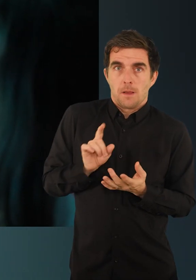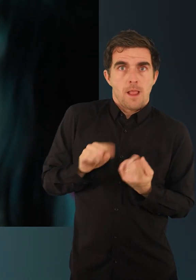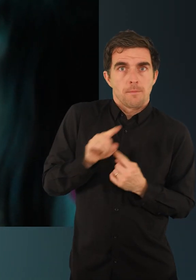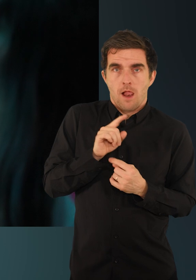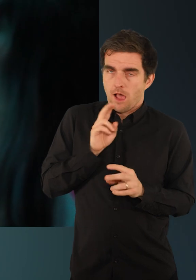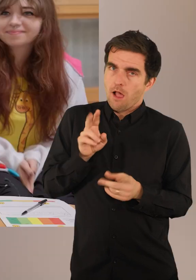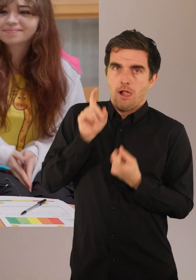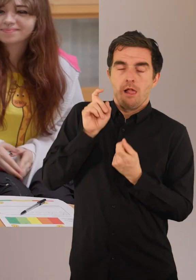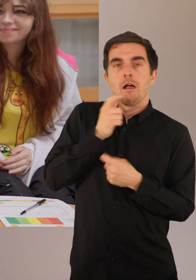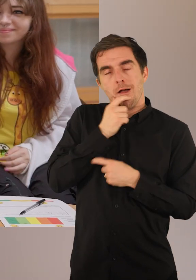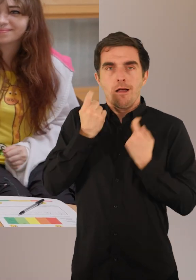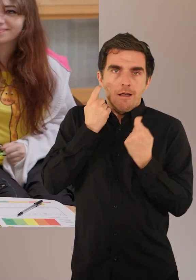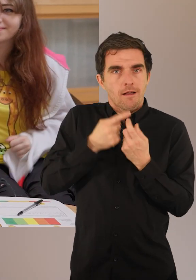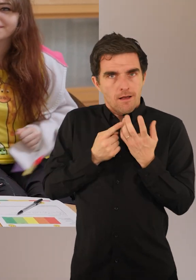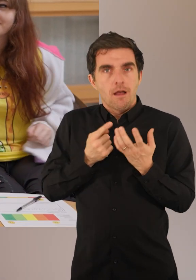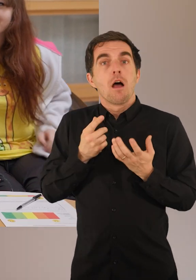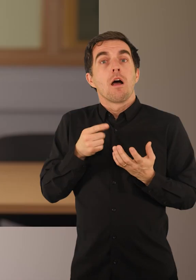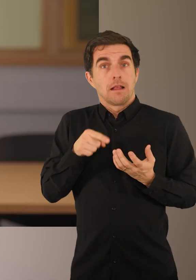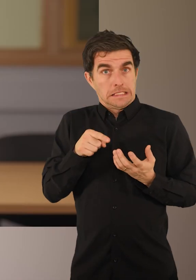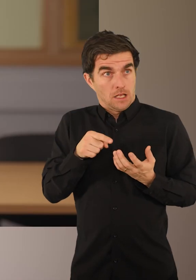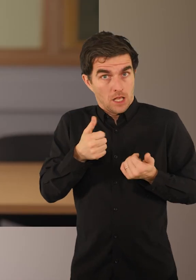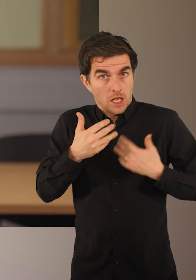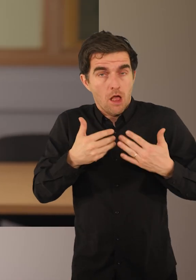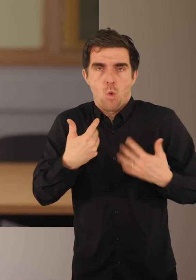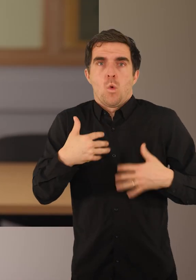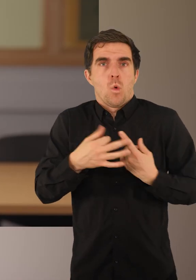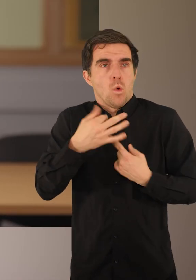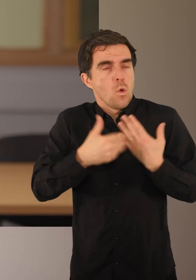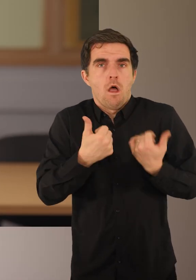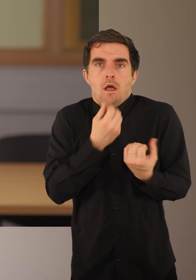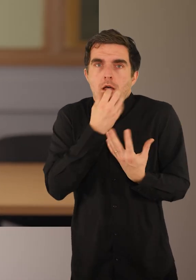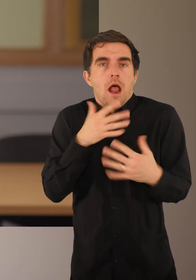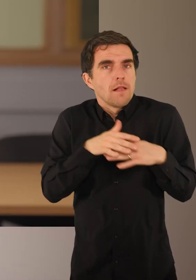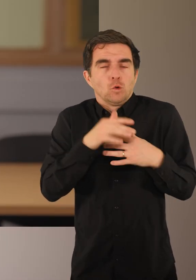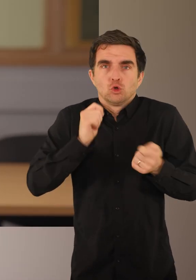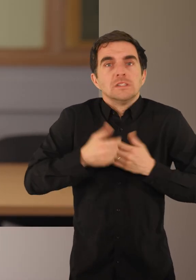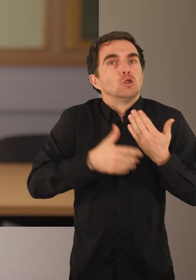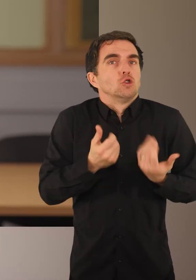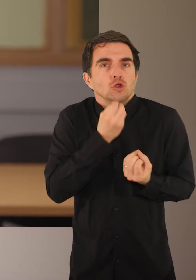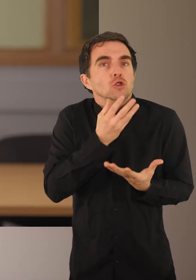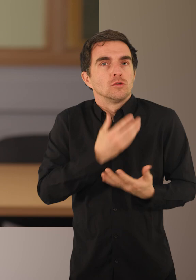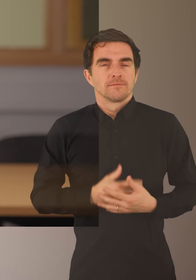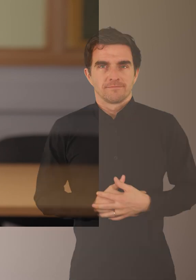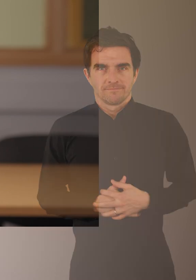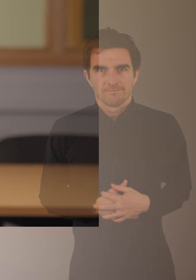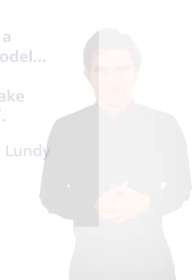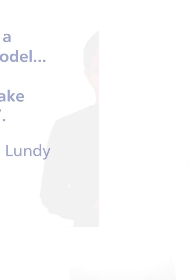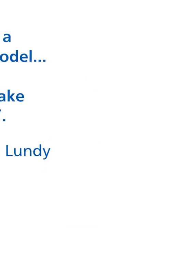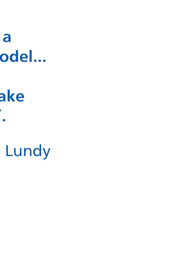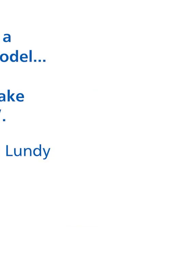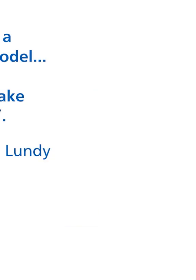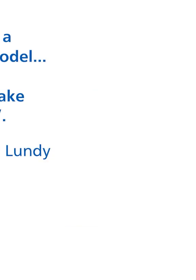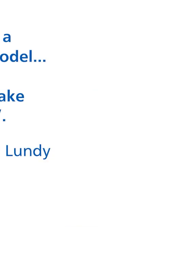makes sure the right audience hears that voice, and that it makes a difference, has an influence and makes a change.